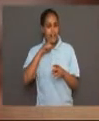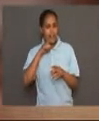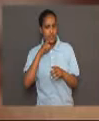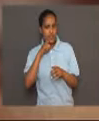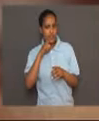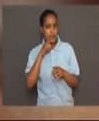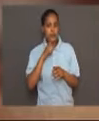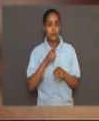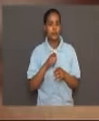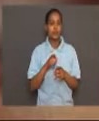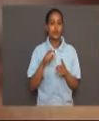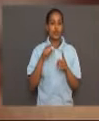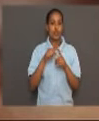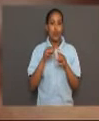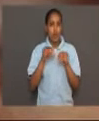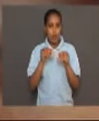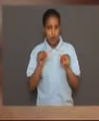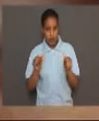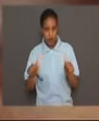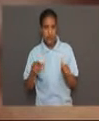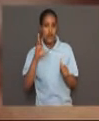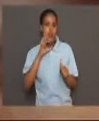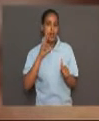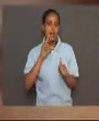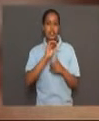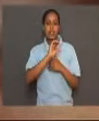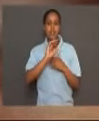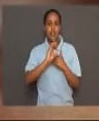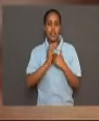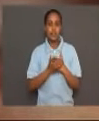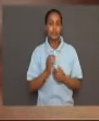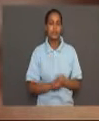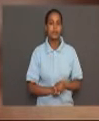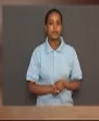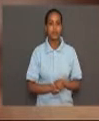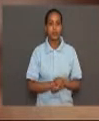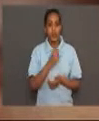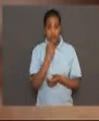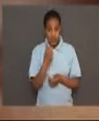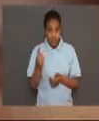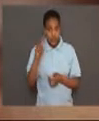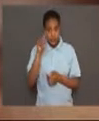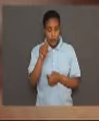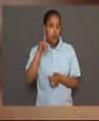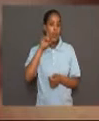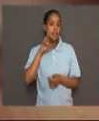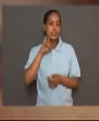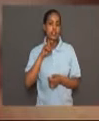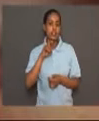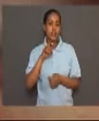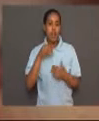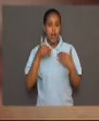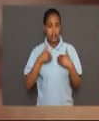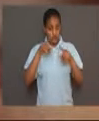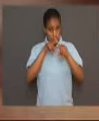brittle state to a molten, rubbery state. Each thermoplastic